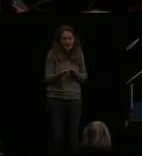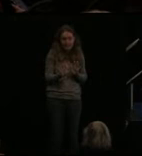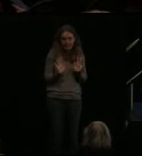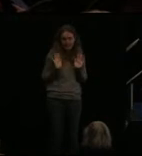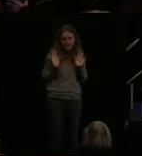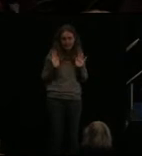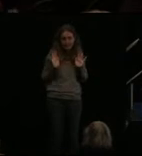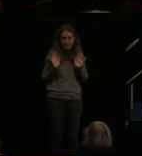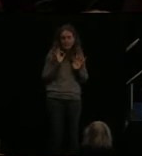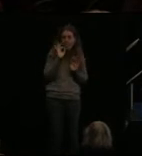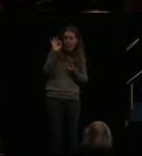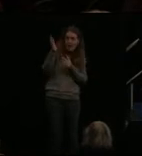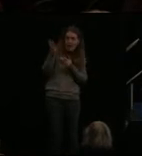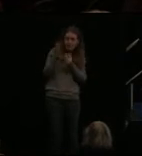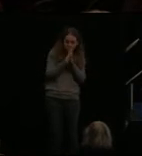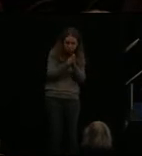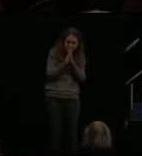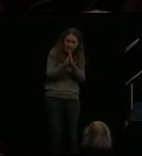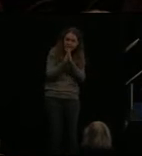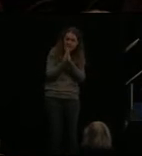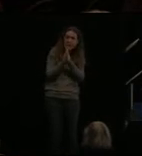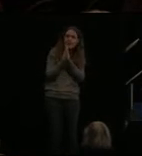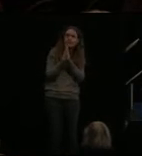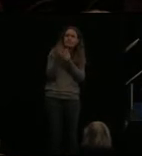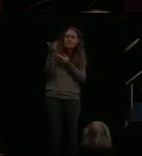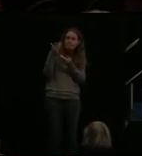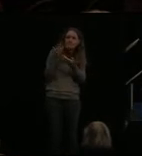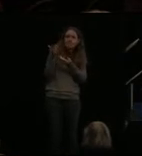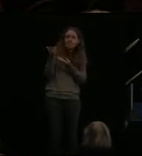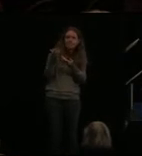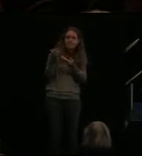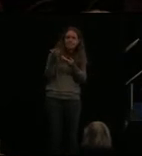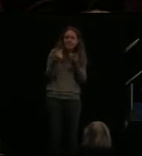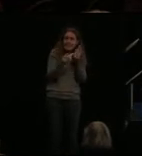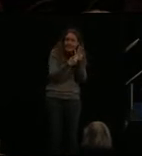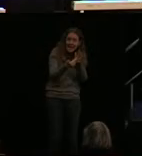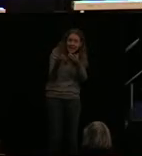we ask for counsel. We ask for prayer. We ask for signs,